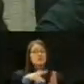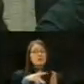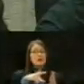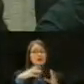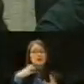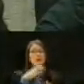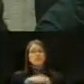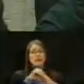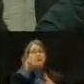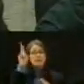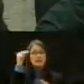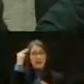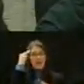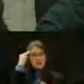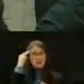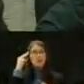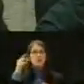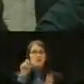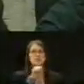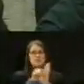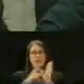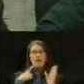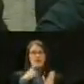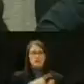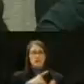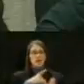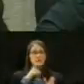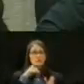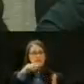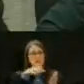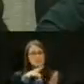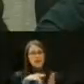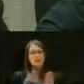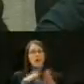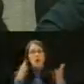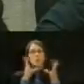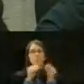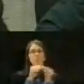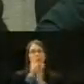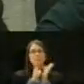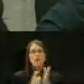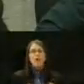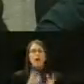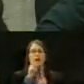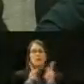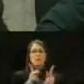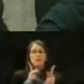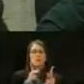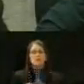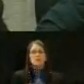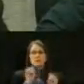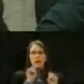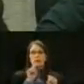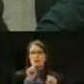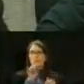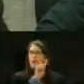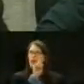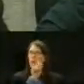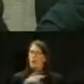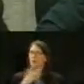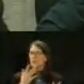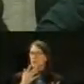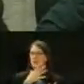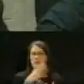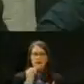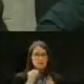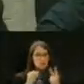know, how many people does it take is one of the questions, I think. Is it 2 or is it a quorum? The question's